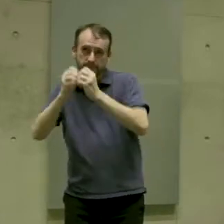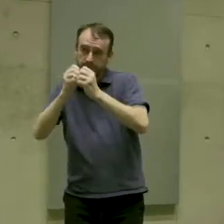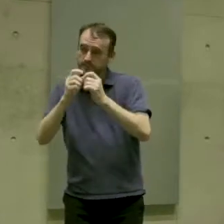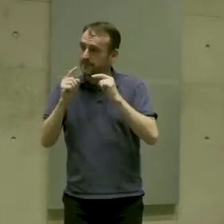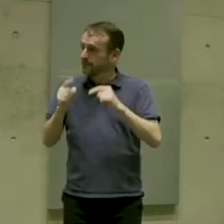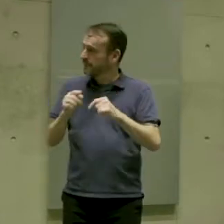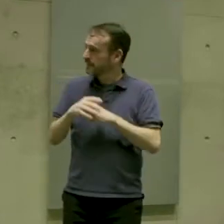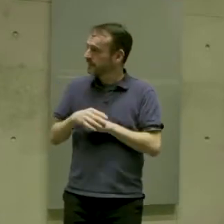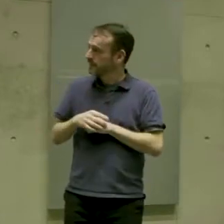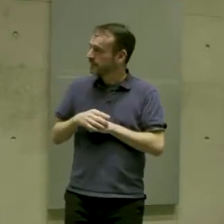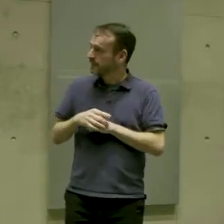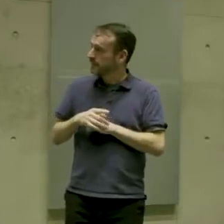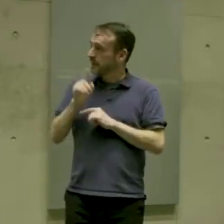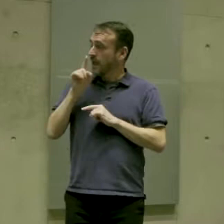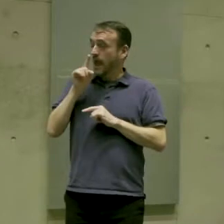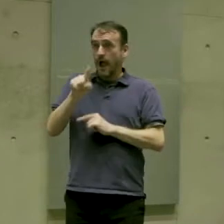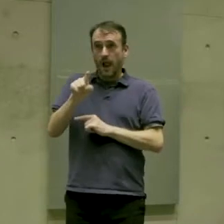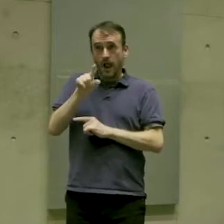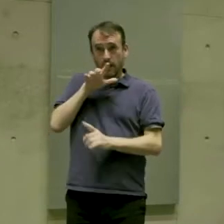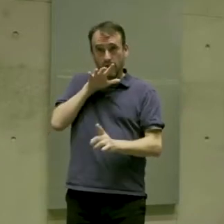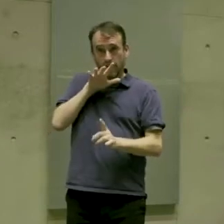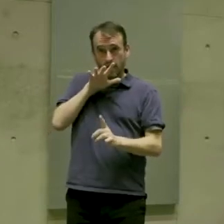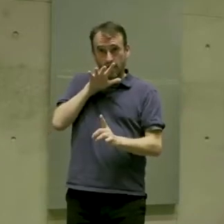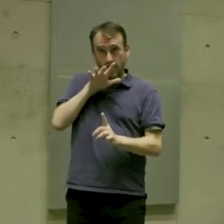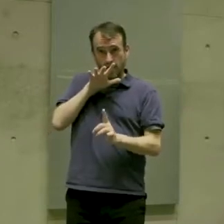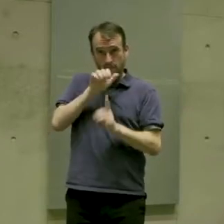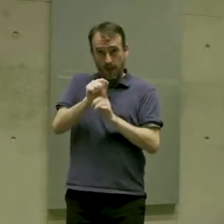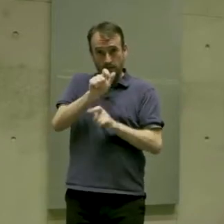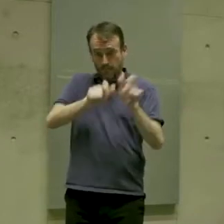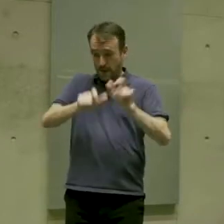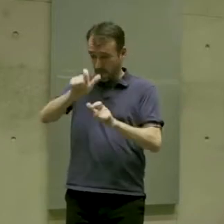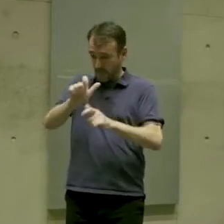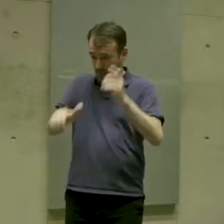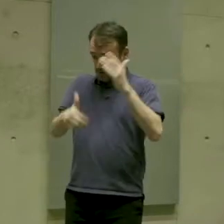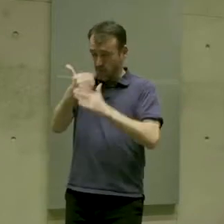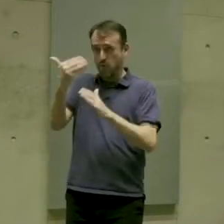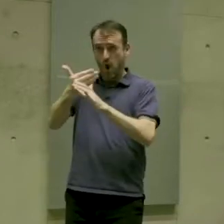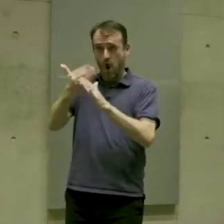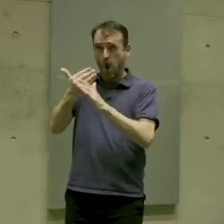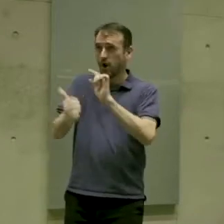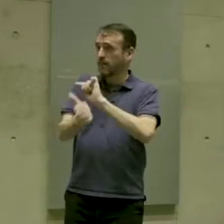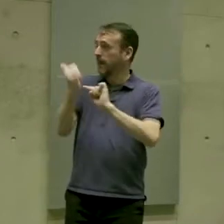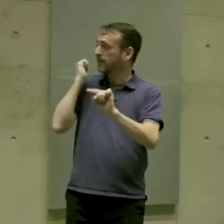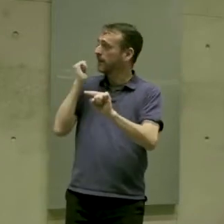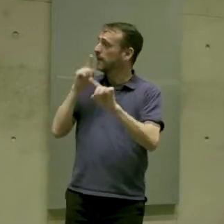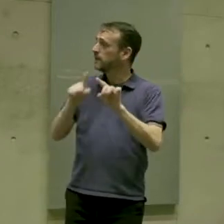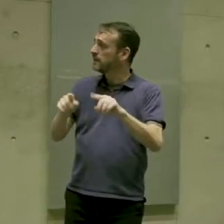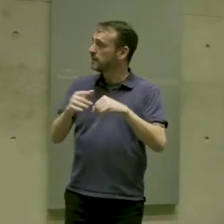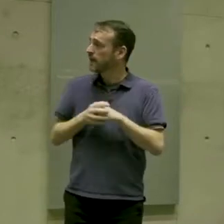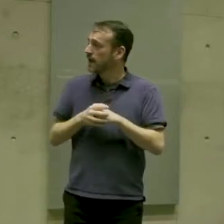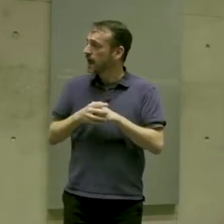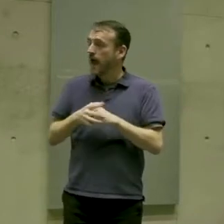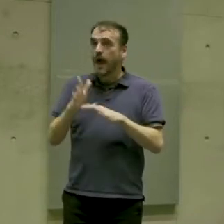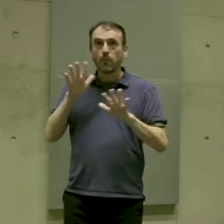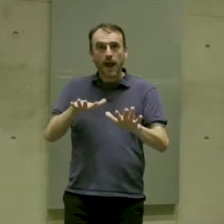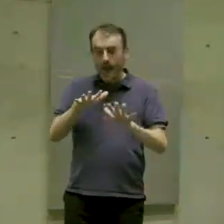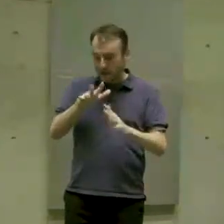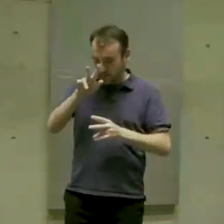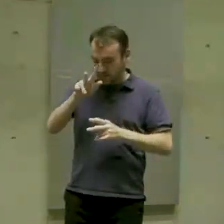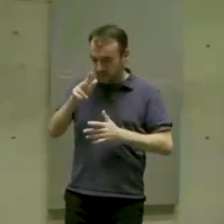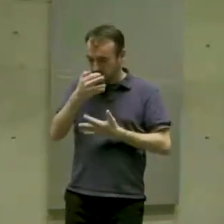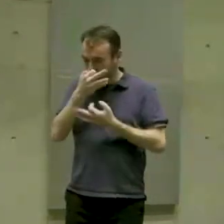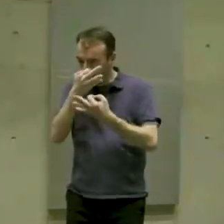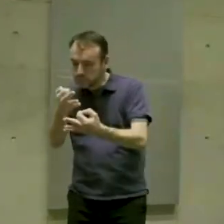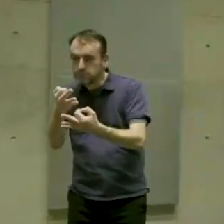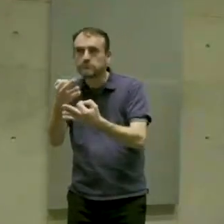Porpentine's pioneering work in the underground Twine scene that long ago, but as soon as I read it, I just fell in love. I knew that